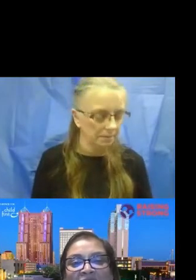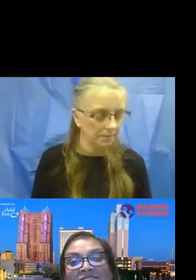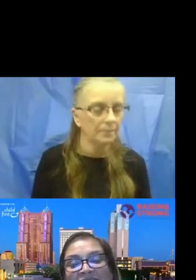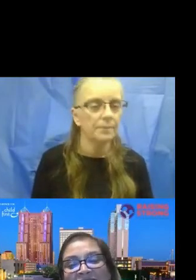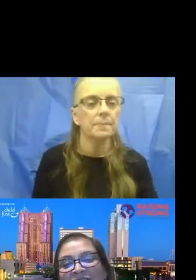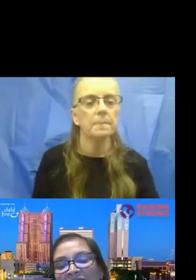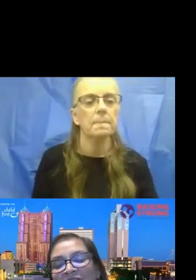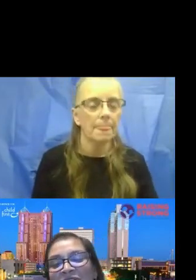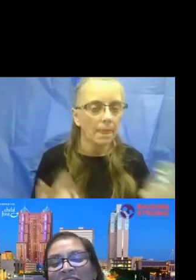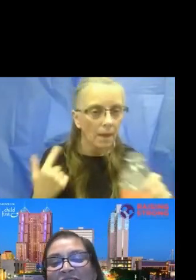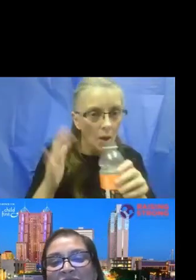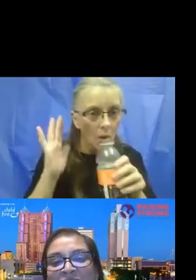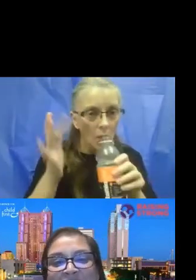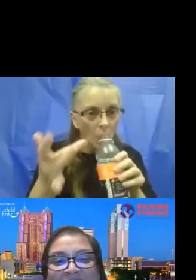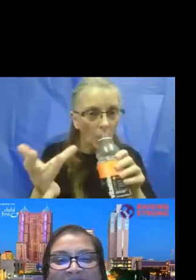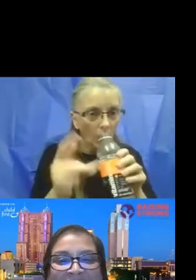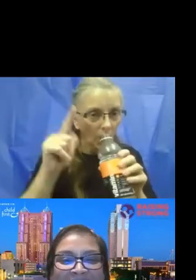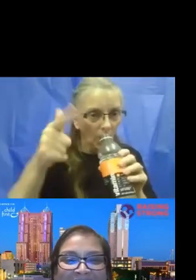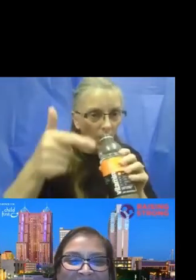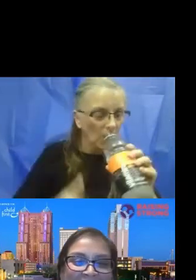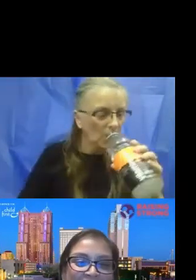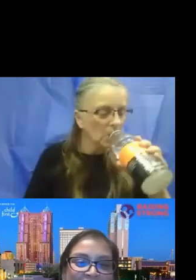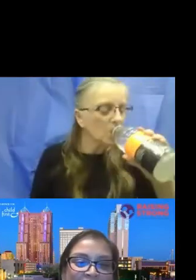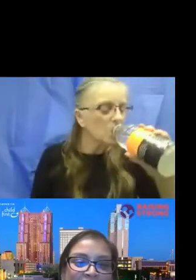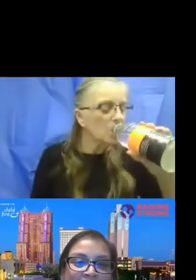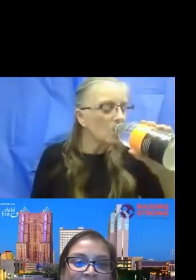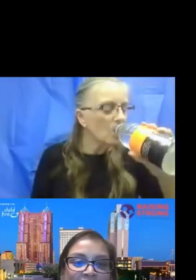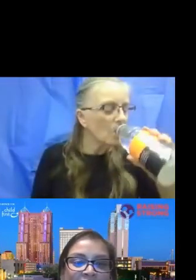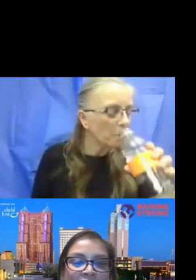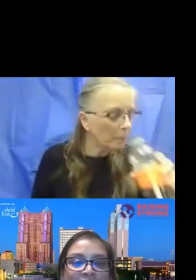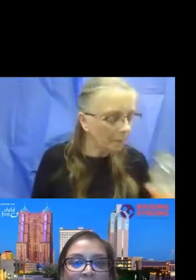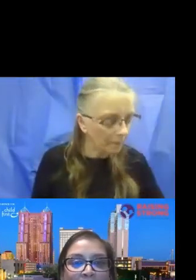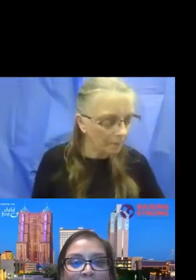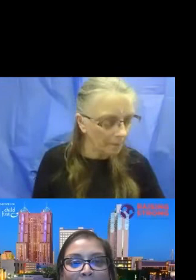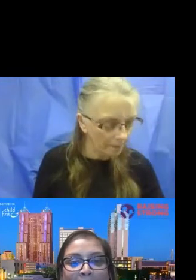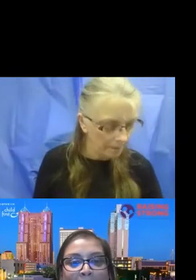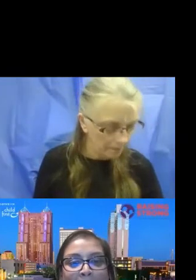will contact you later with that information.